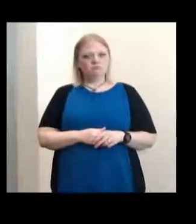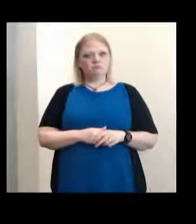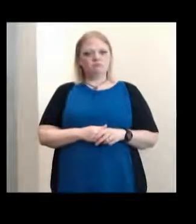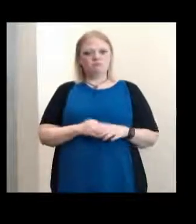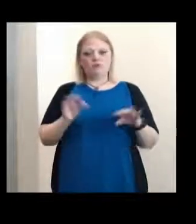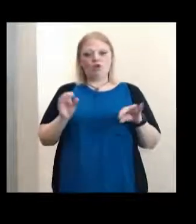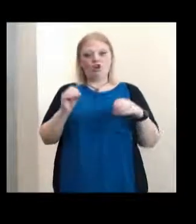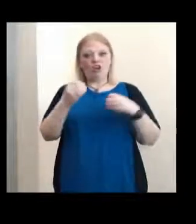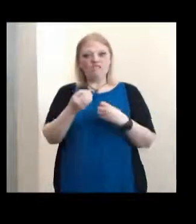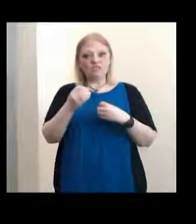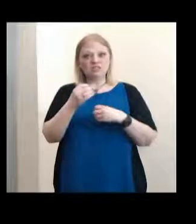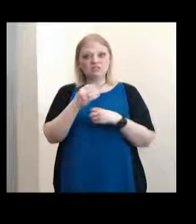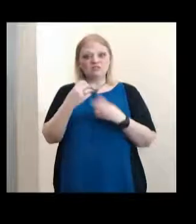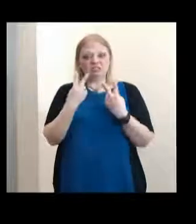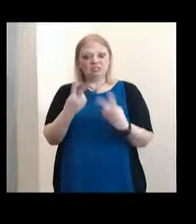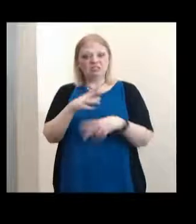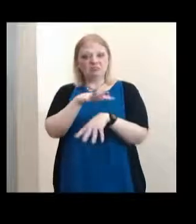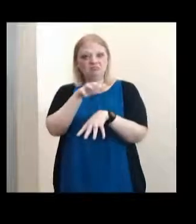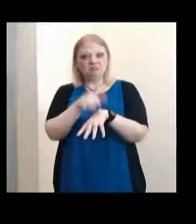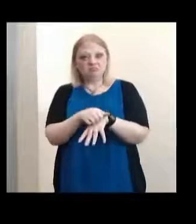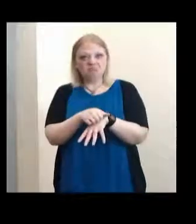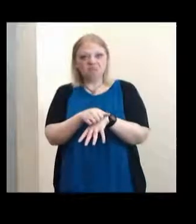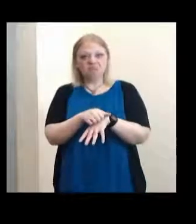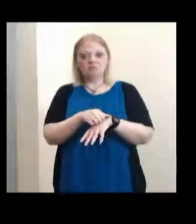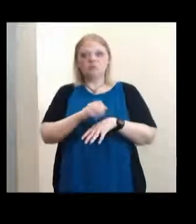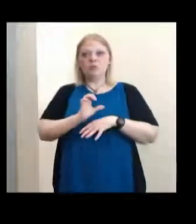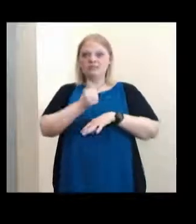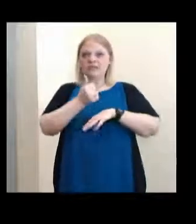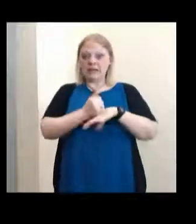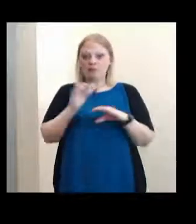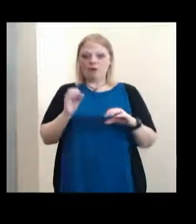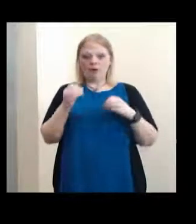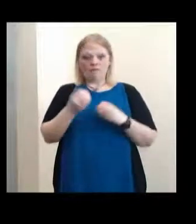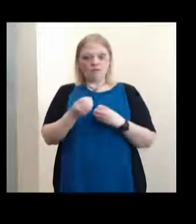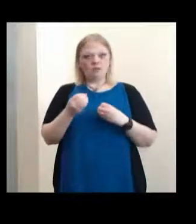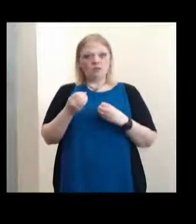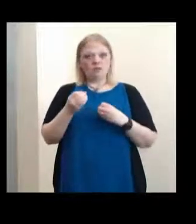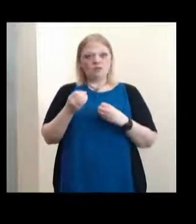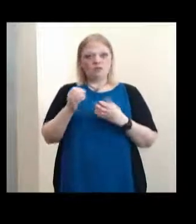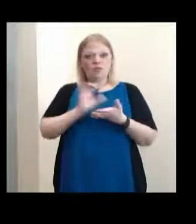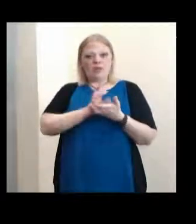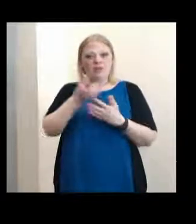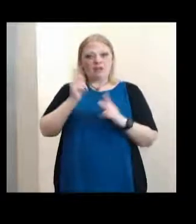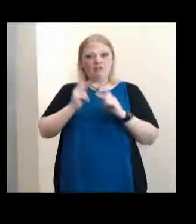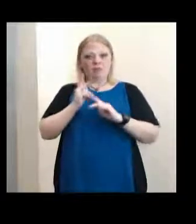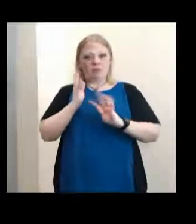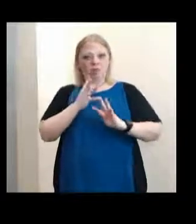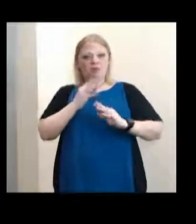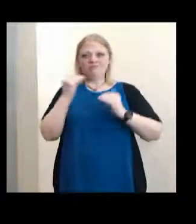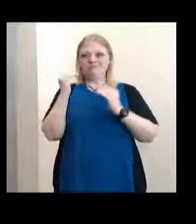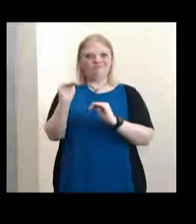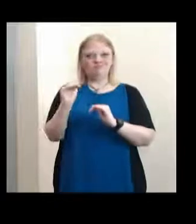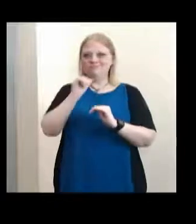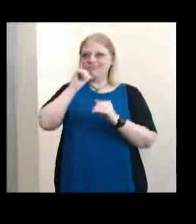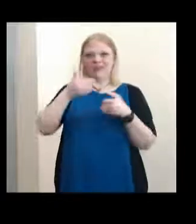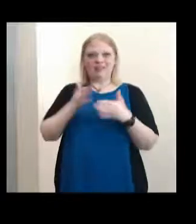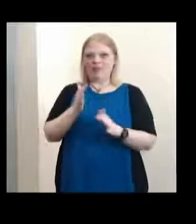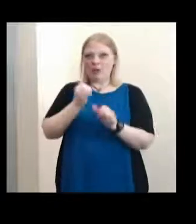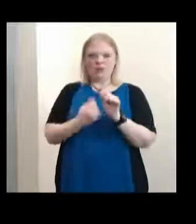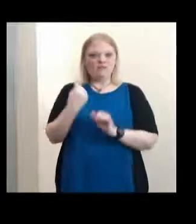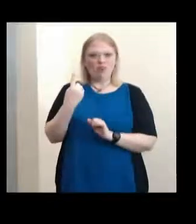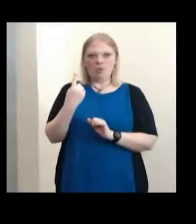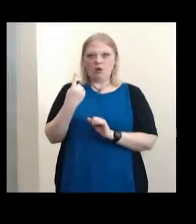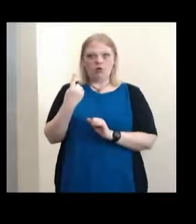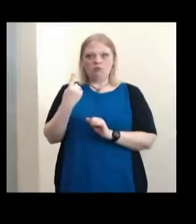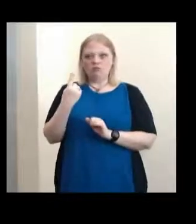Office visits, when they come to the office, we have set up our office so that we are limiting people in the office. We're not allowing everybody